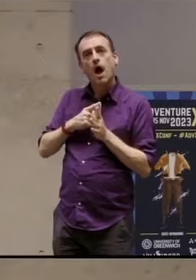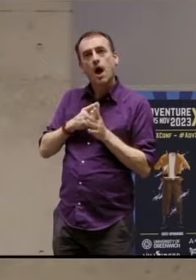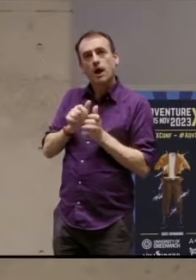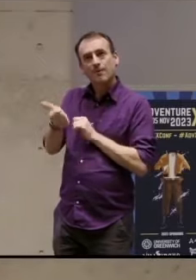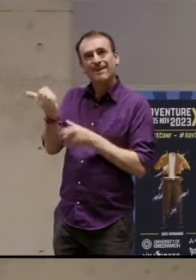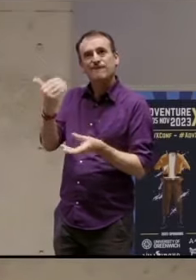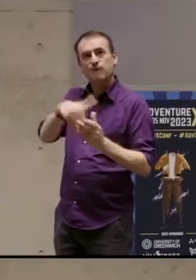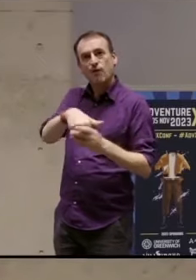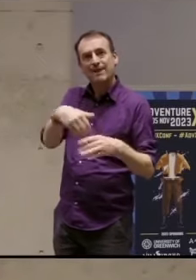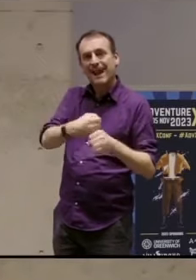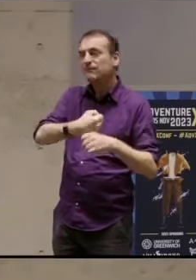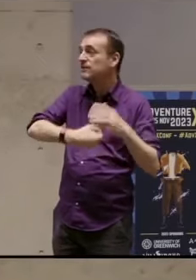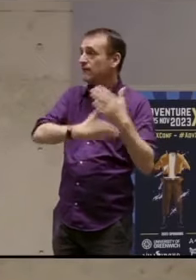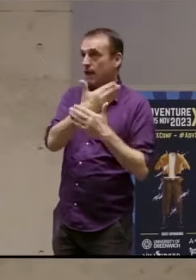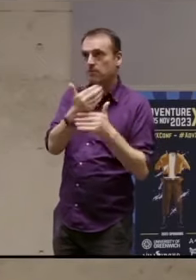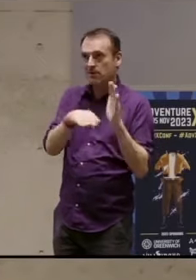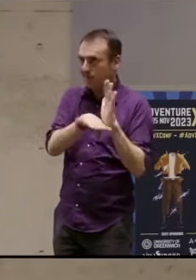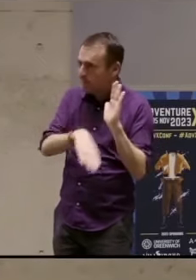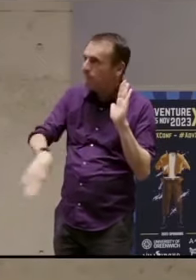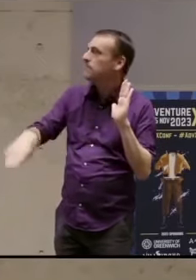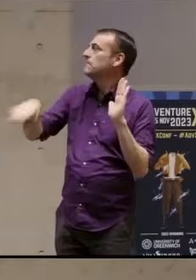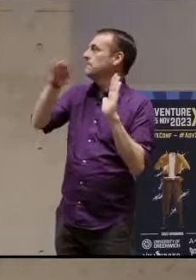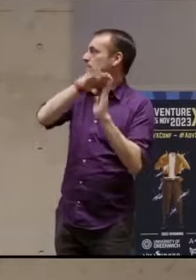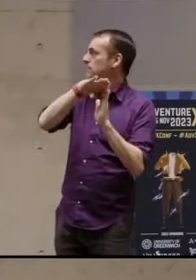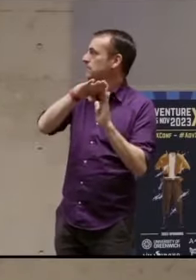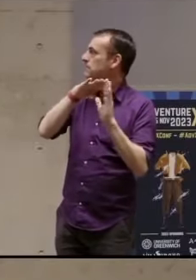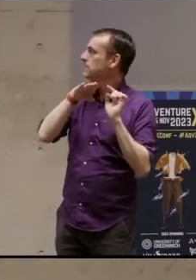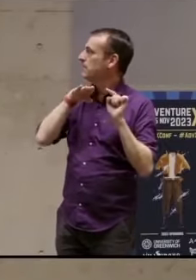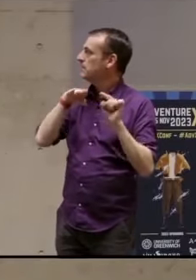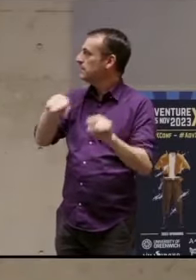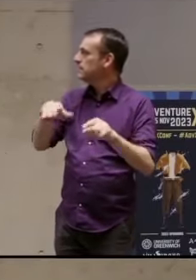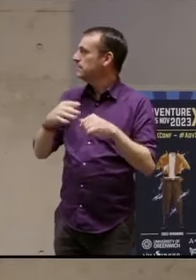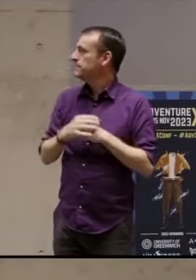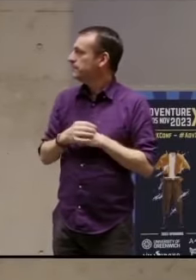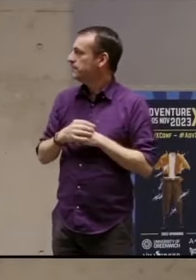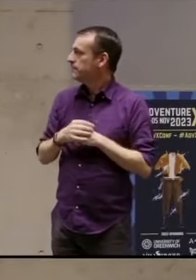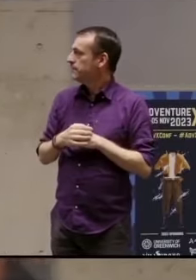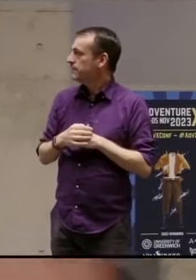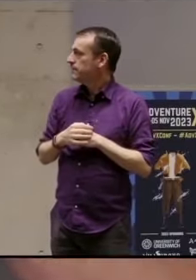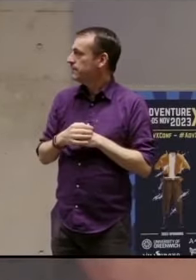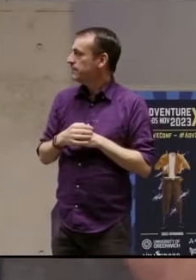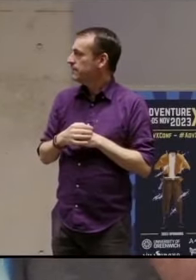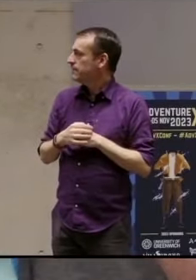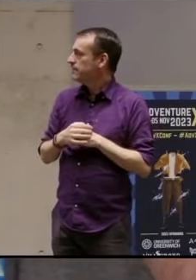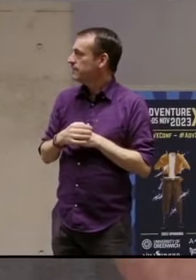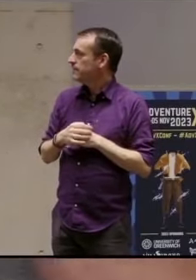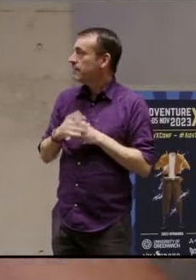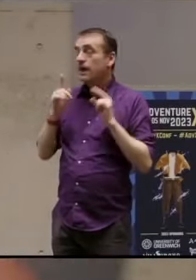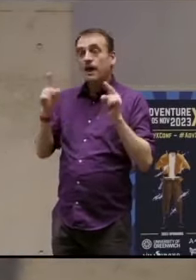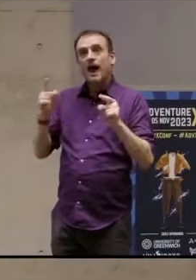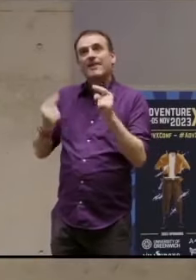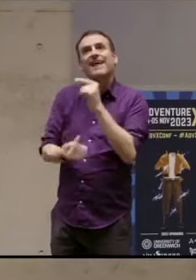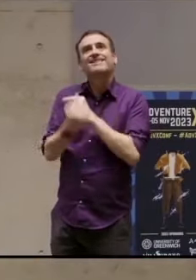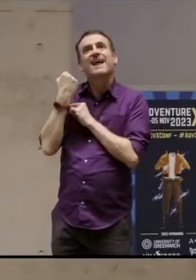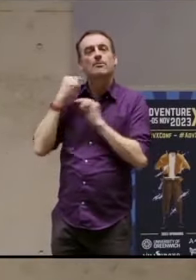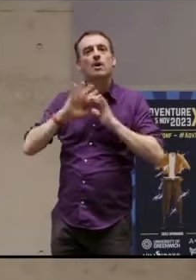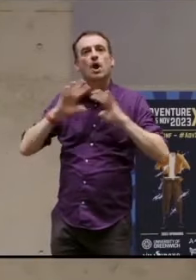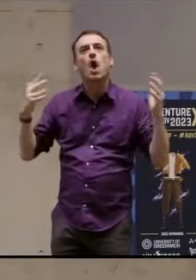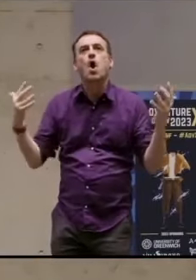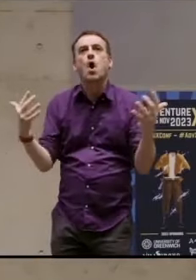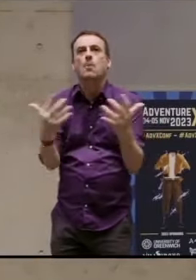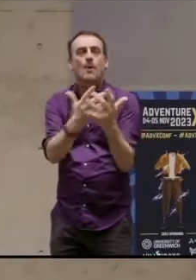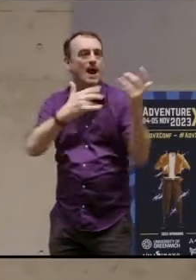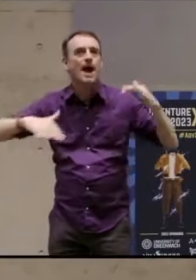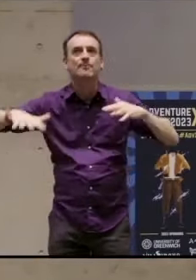remake of his classic title AD 2044. Not only he captures the zeitgeist of the global PC development